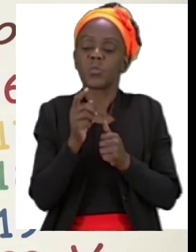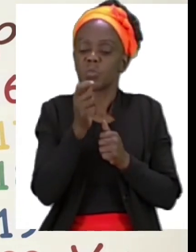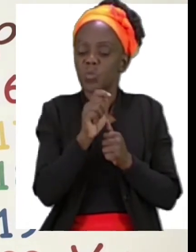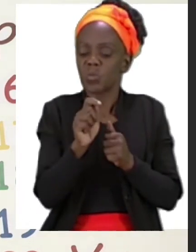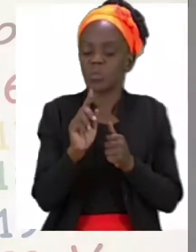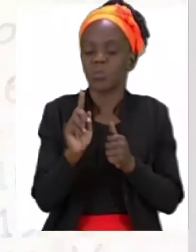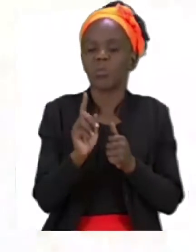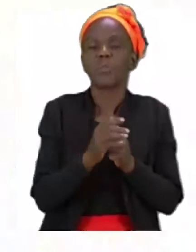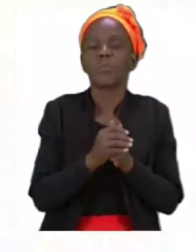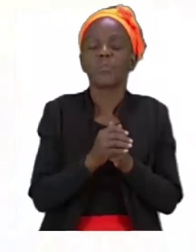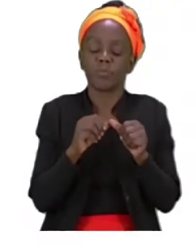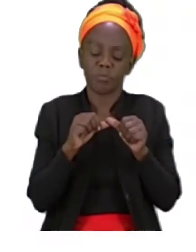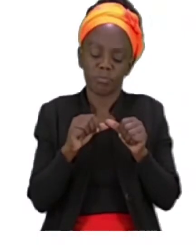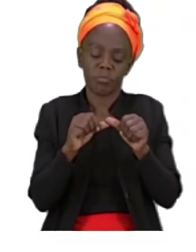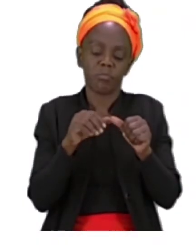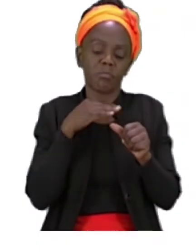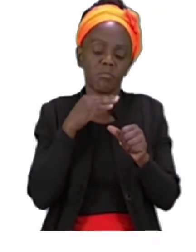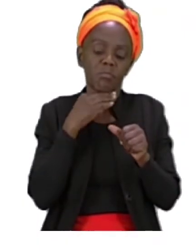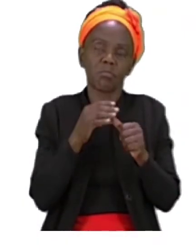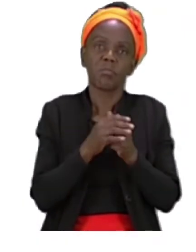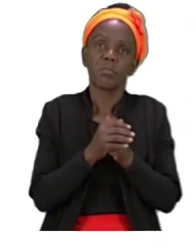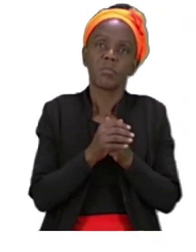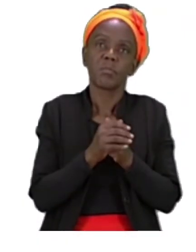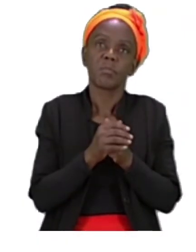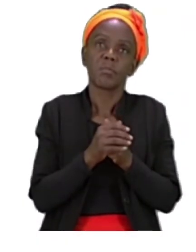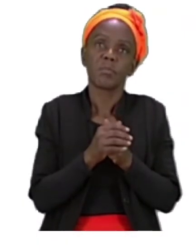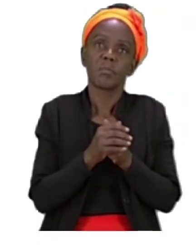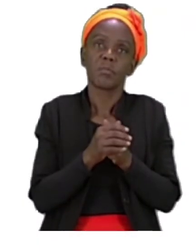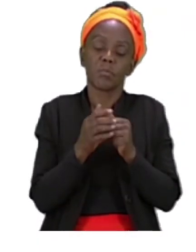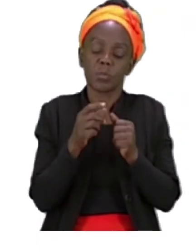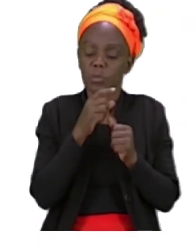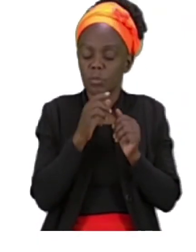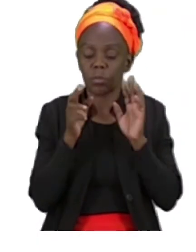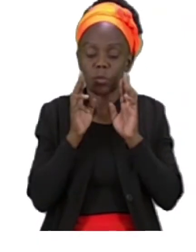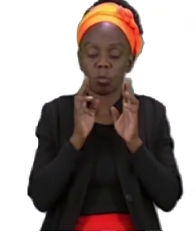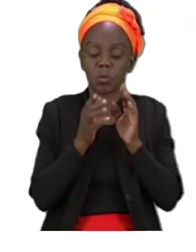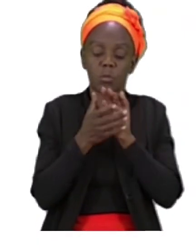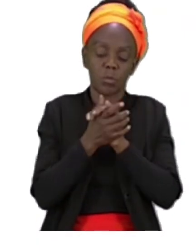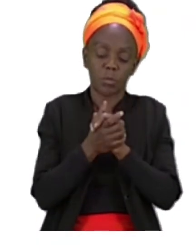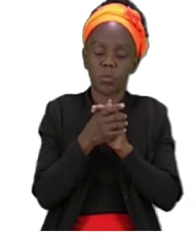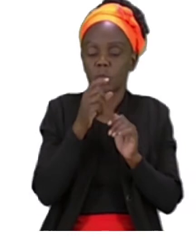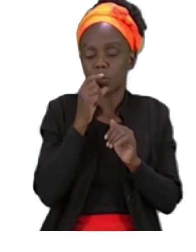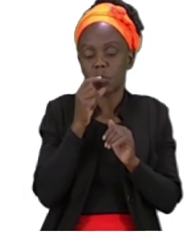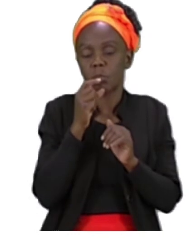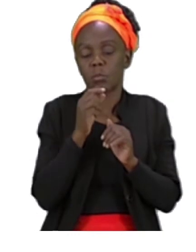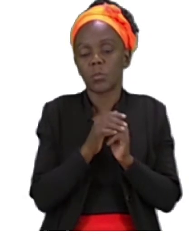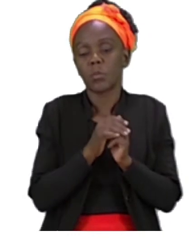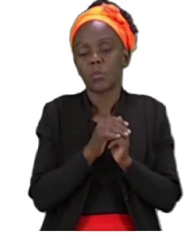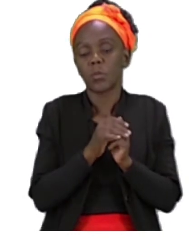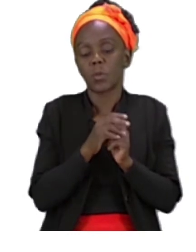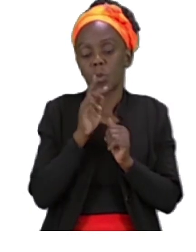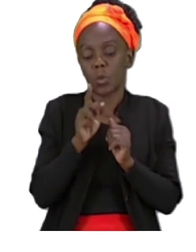to continue. So let's take a look. We have talked about our friend's name, and now we have talked about the